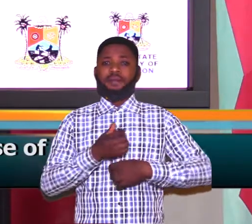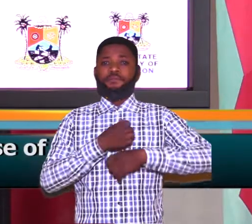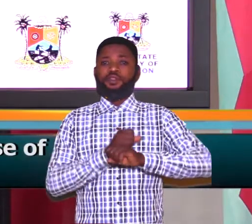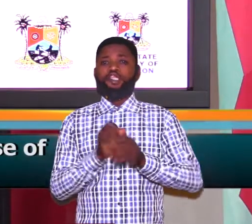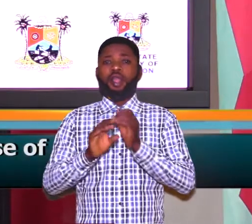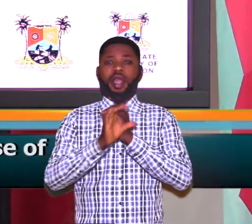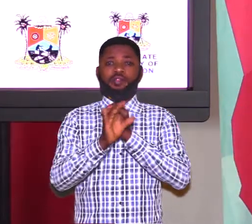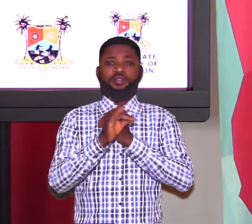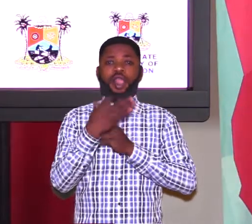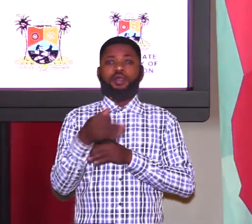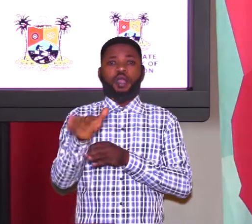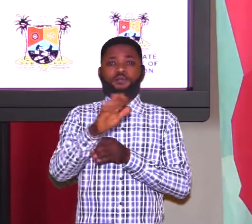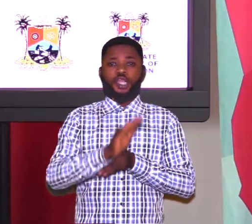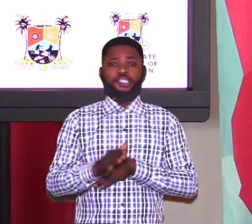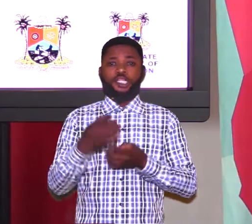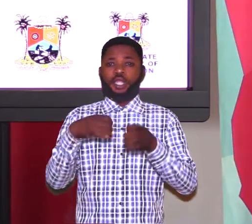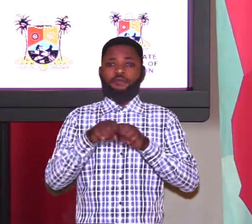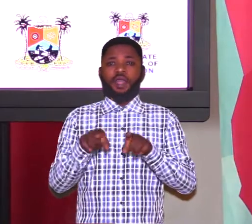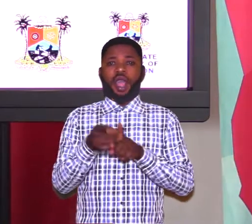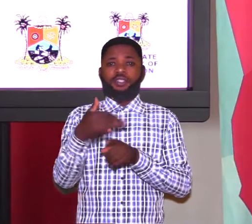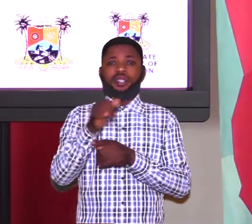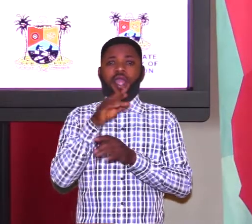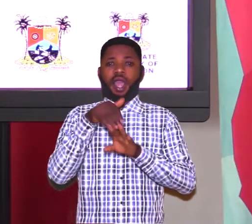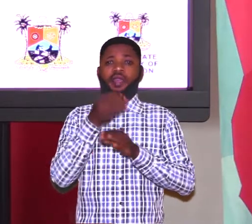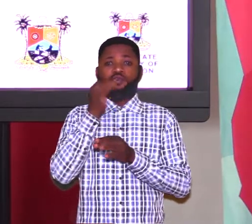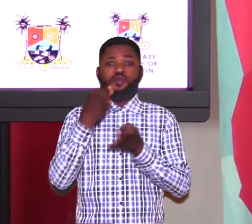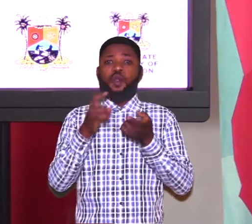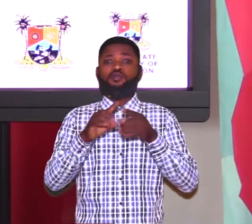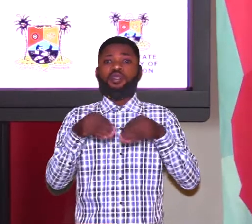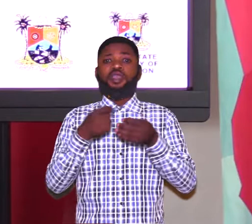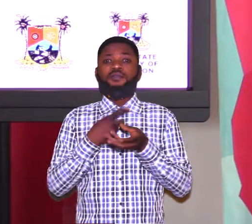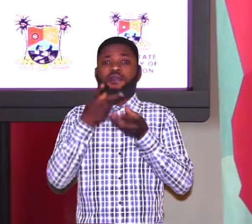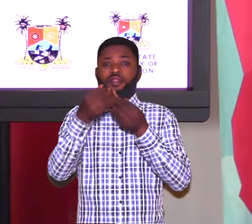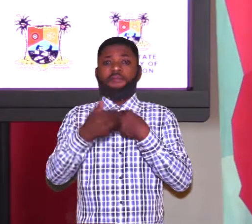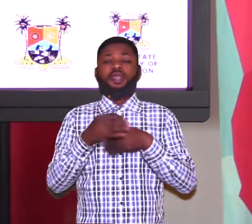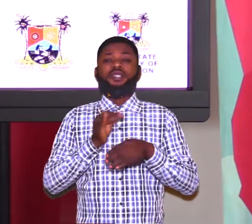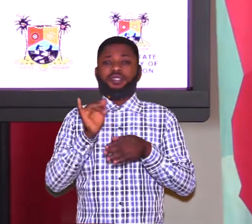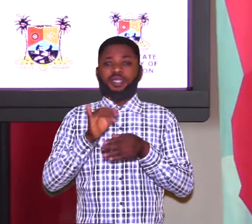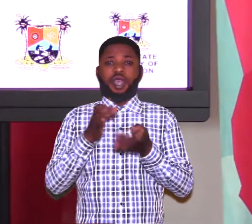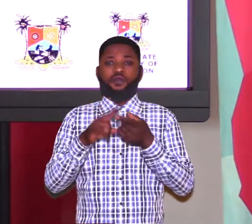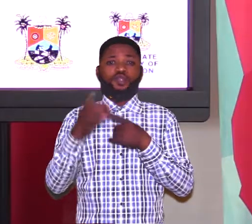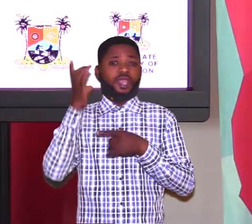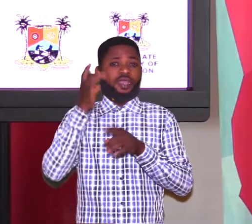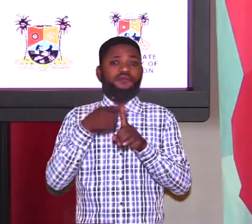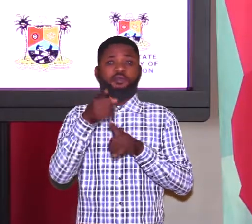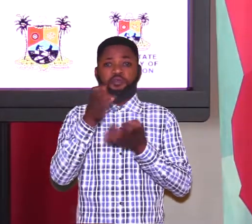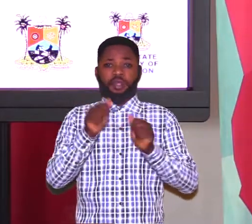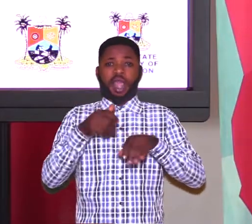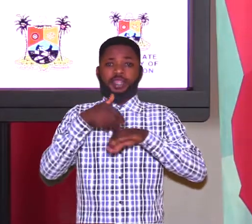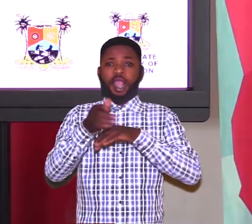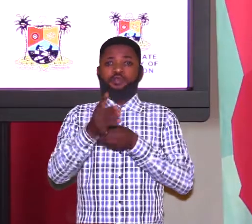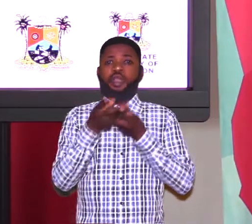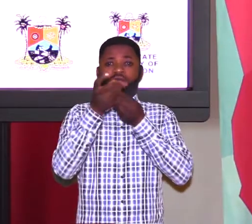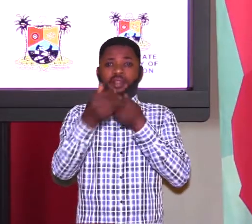and advocacy of your children, even as they are home. Now, do you want to give me feedback? Yes, I want to hear from you. You can send in